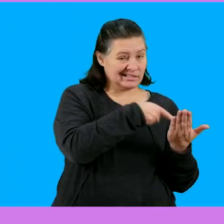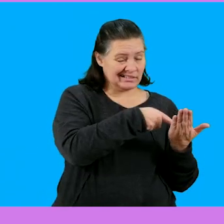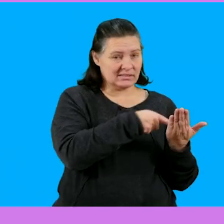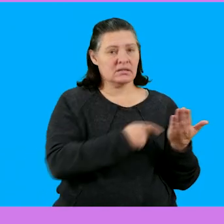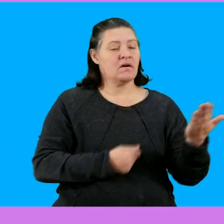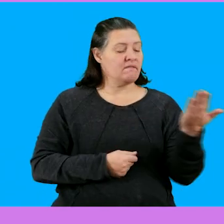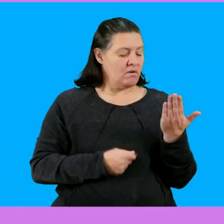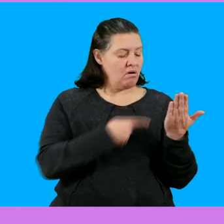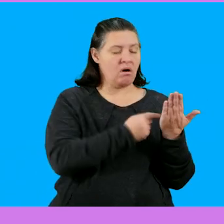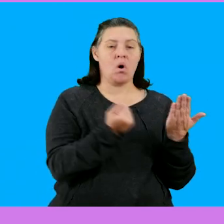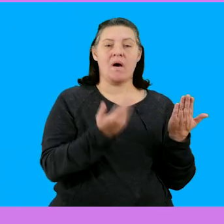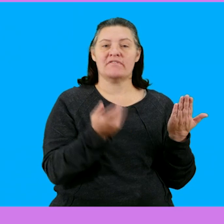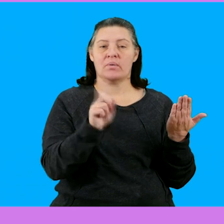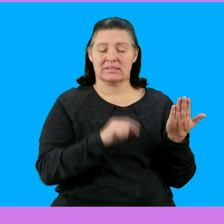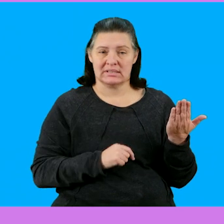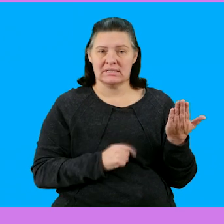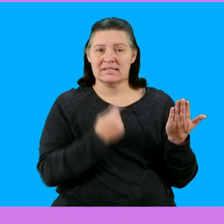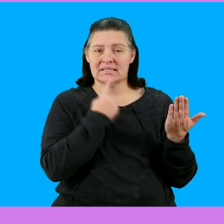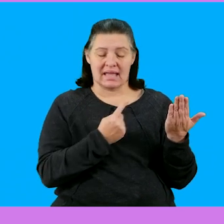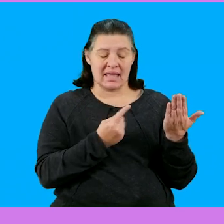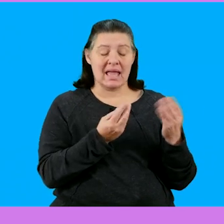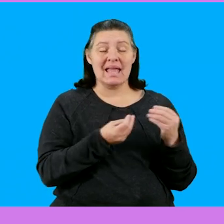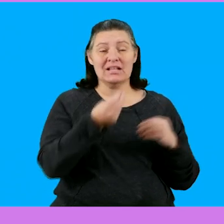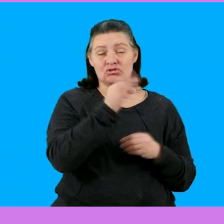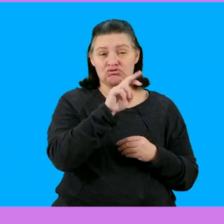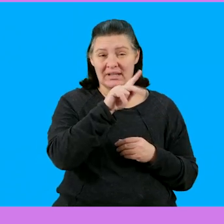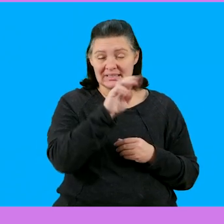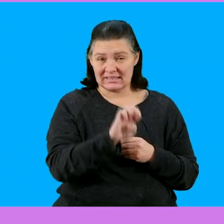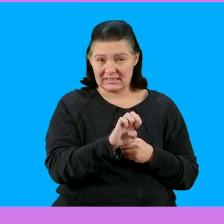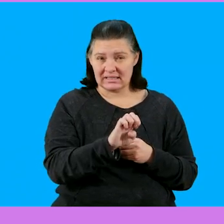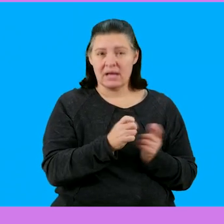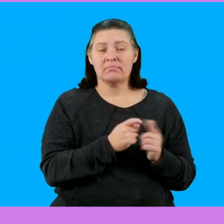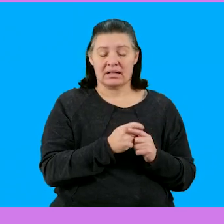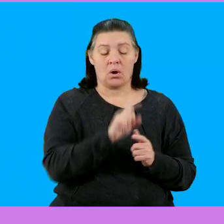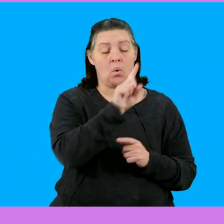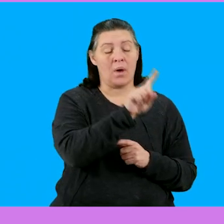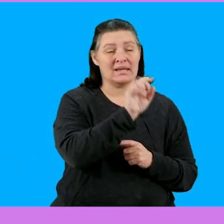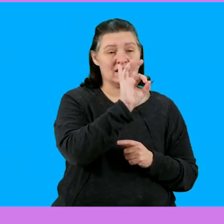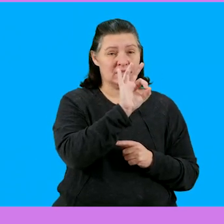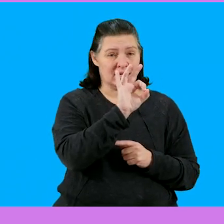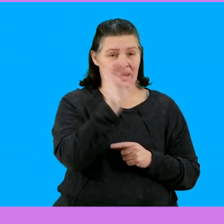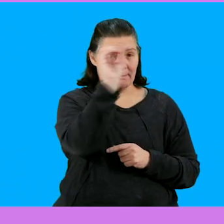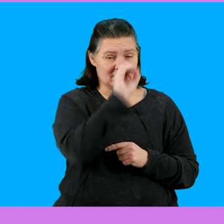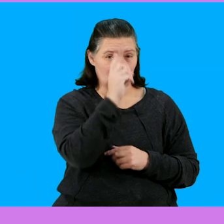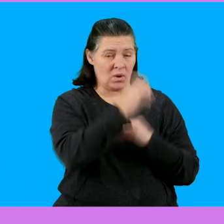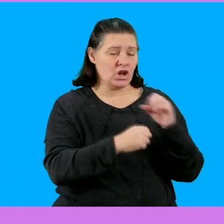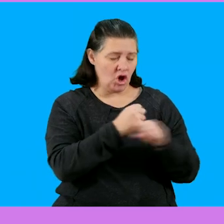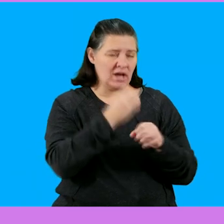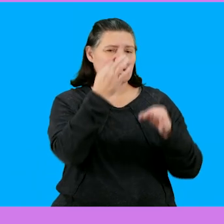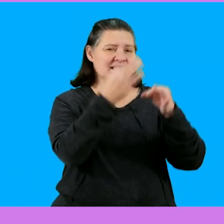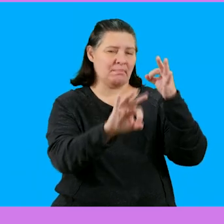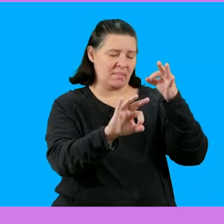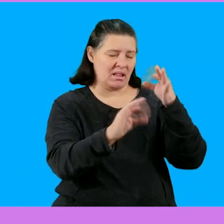one offers him the following deal. That says the interest rate of the loan is charged at 13% per annum, simple